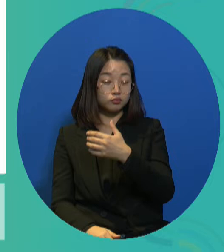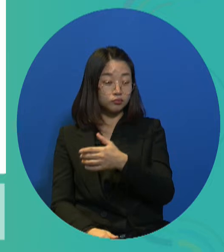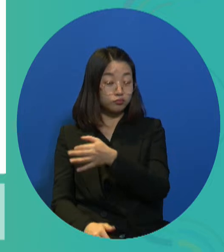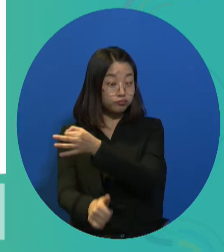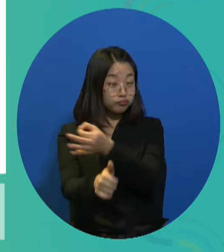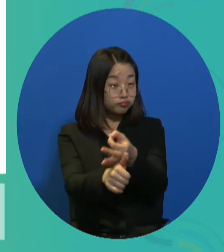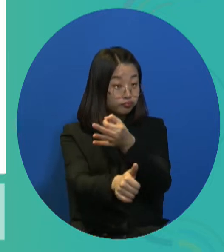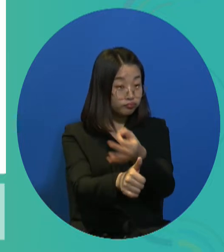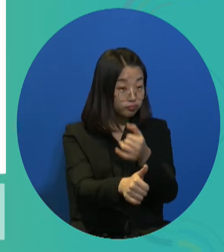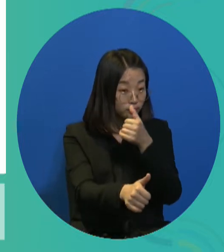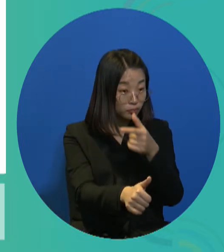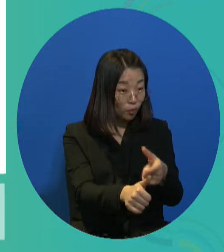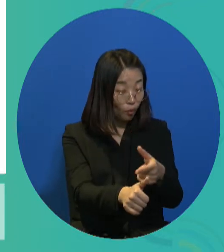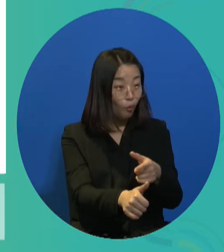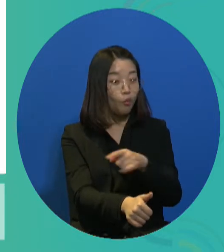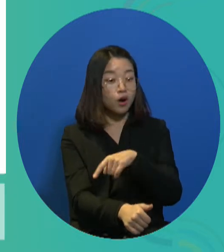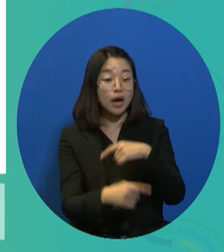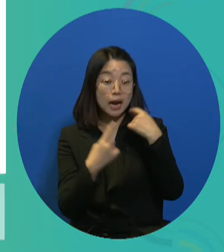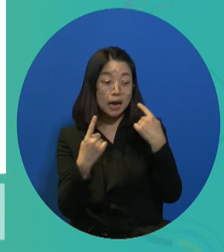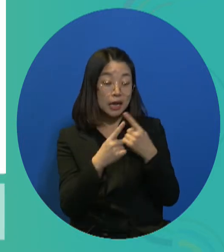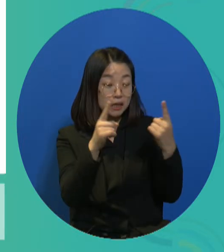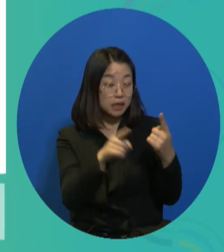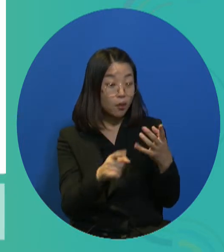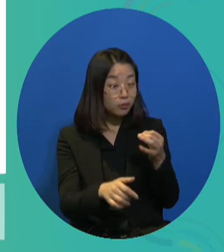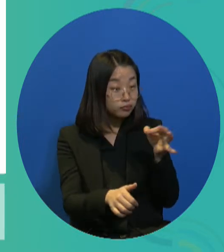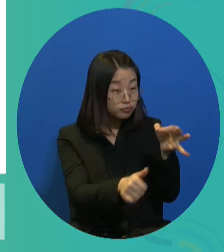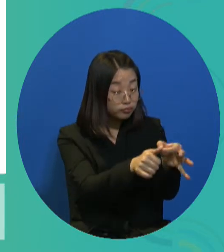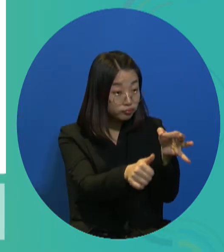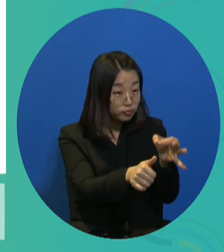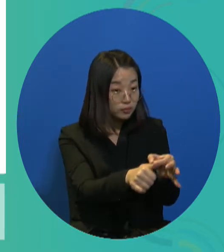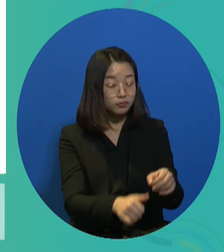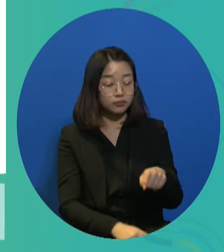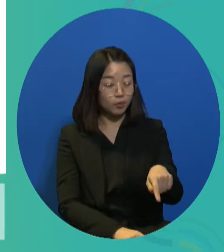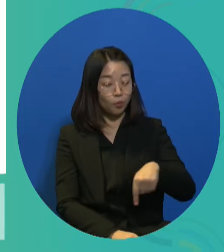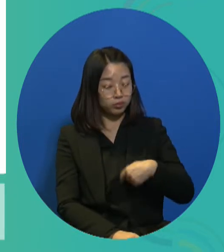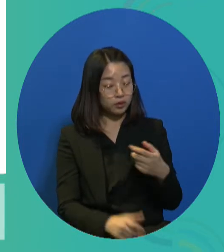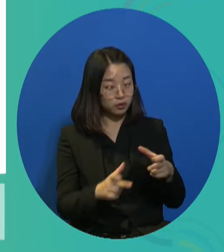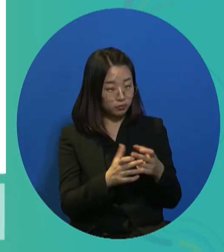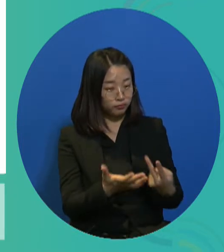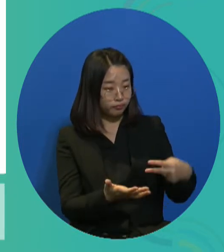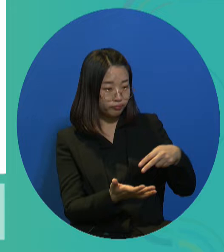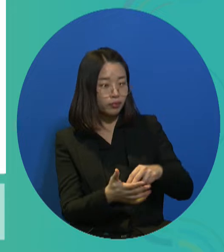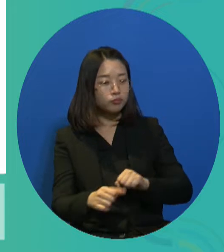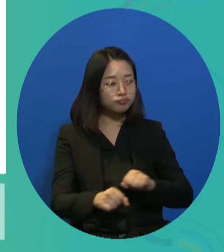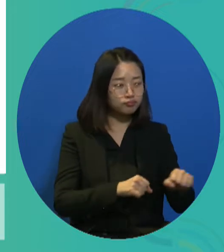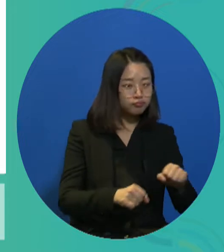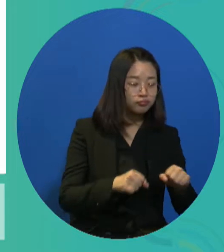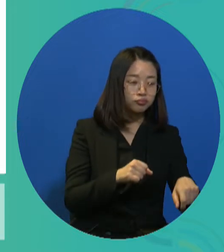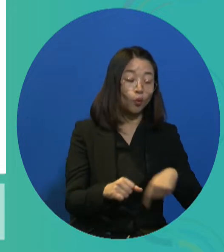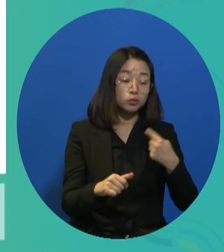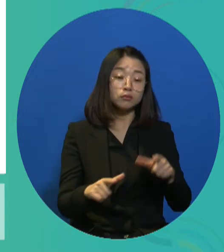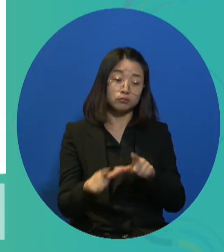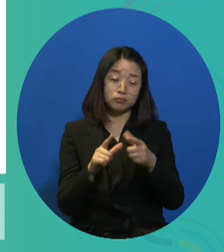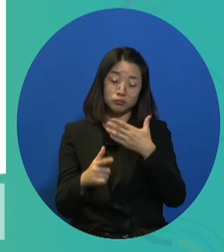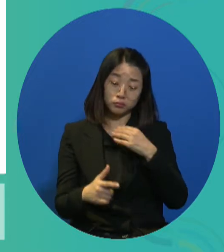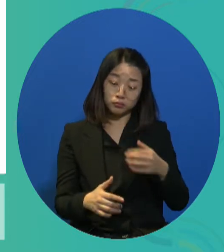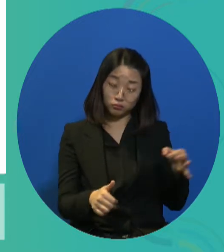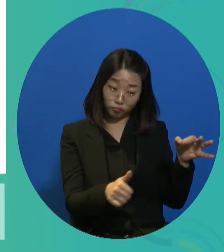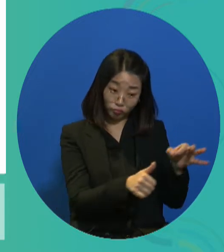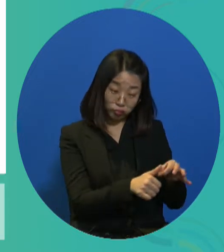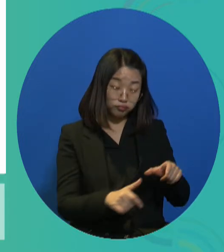assistance to provide our independent living support needs. But institutions still